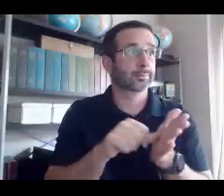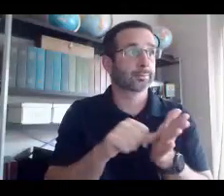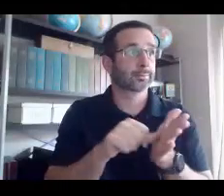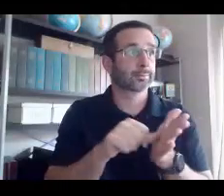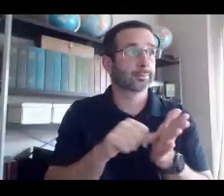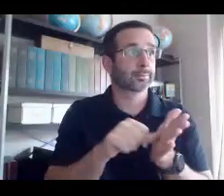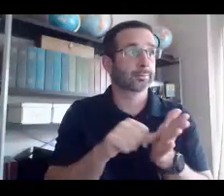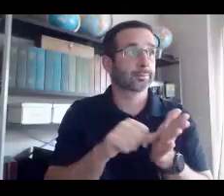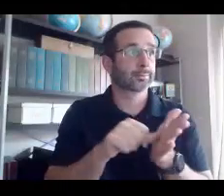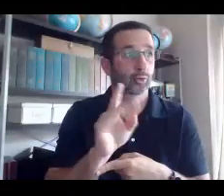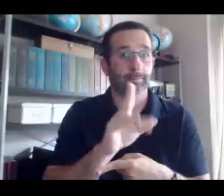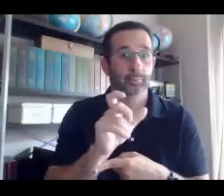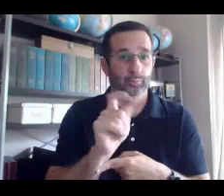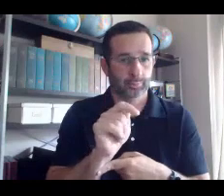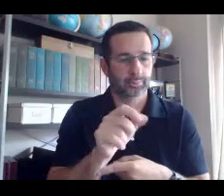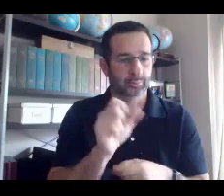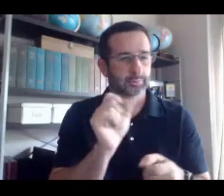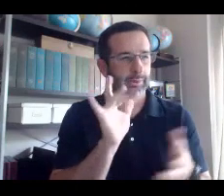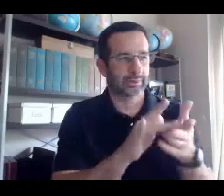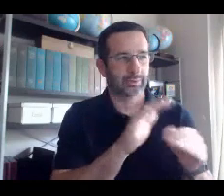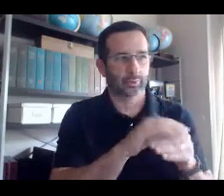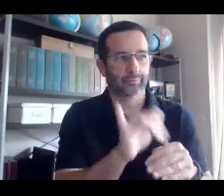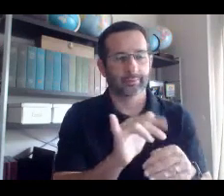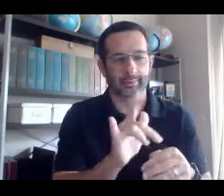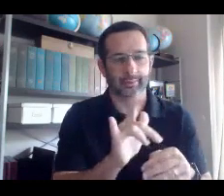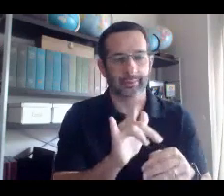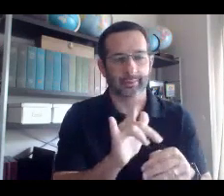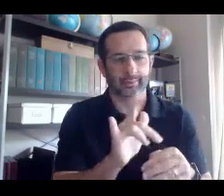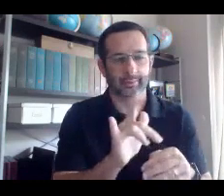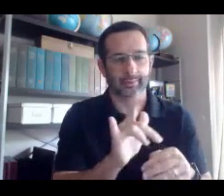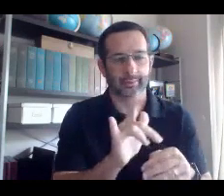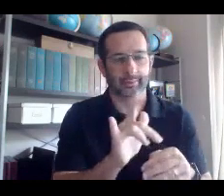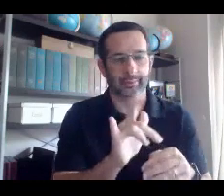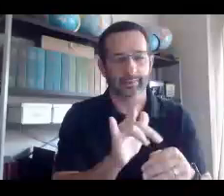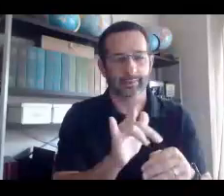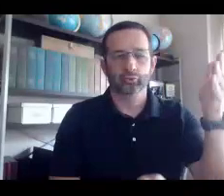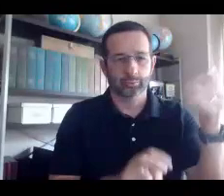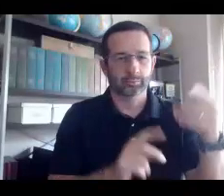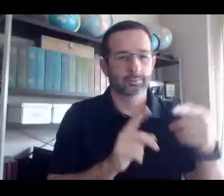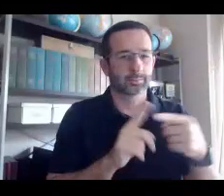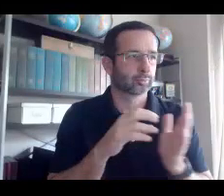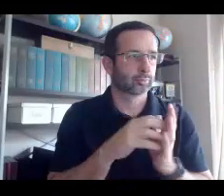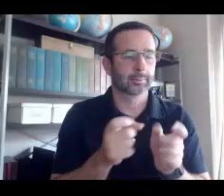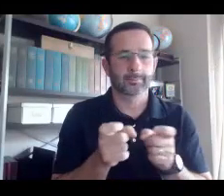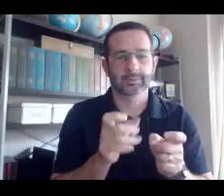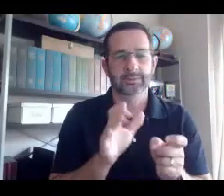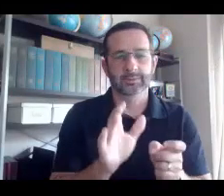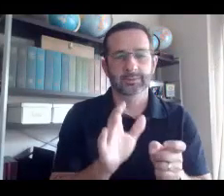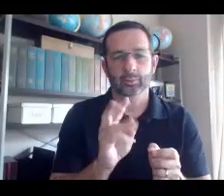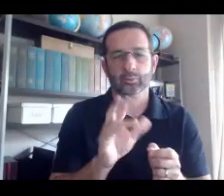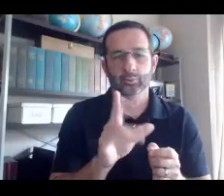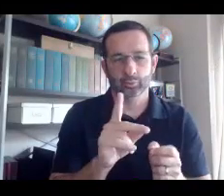page you'll see it says manage your award, and on that bullet you could click that link there